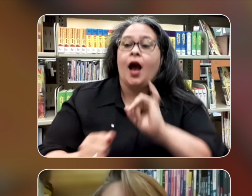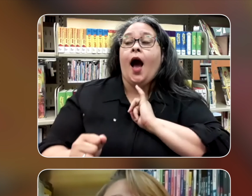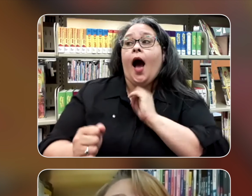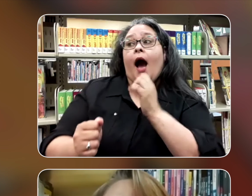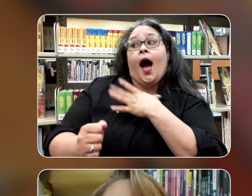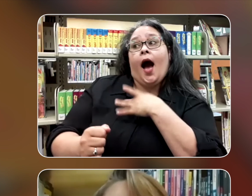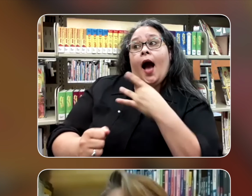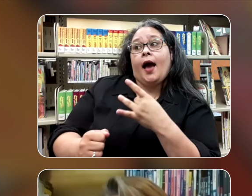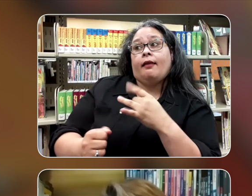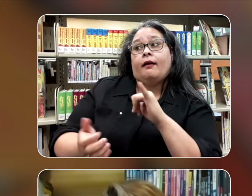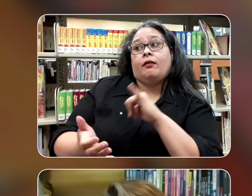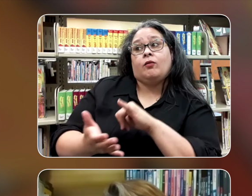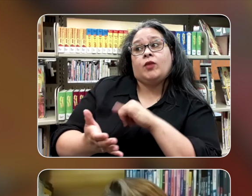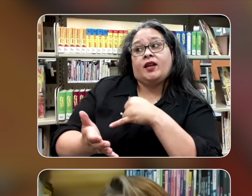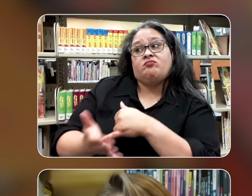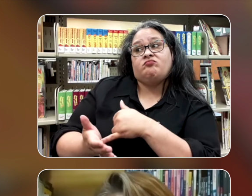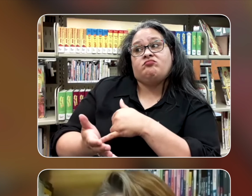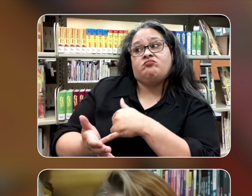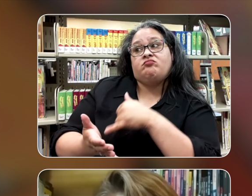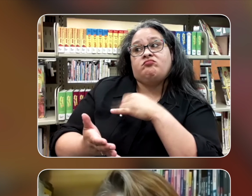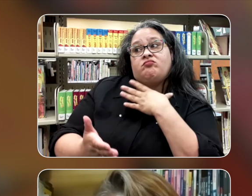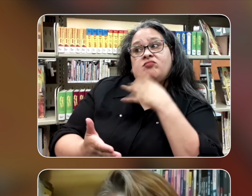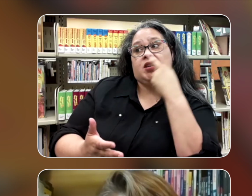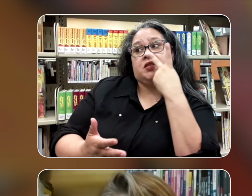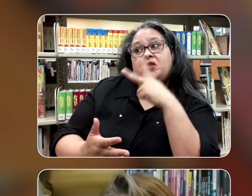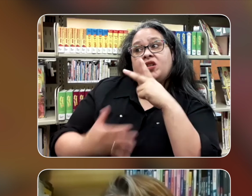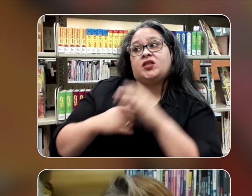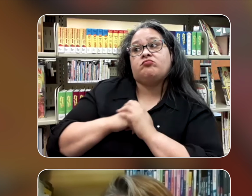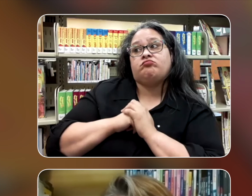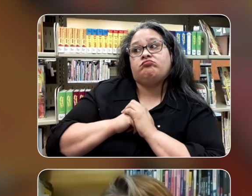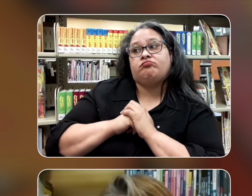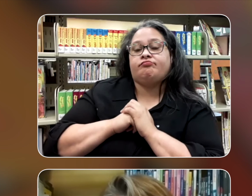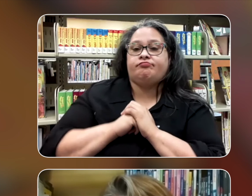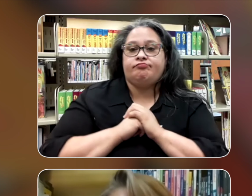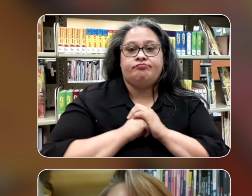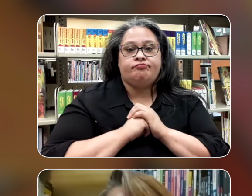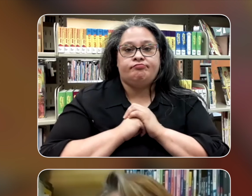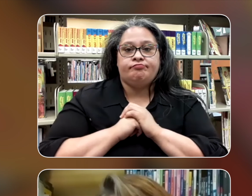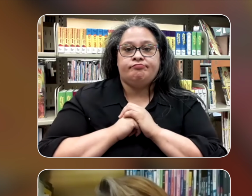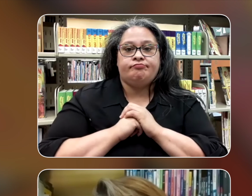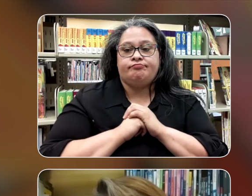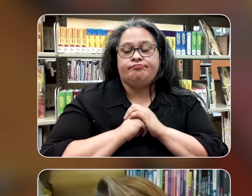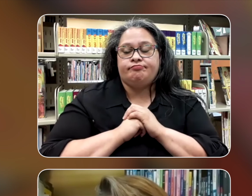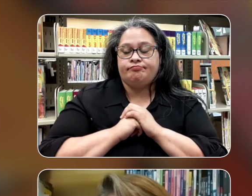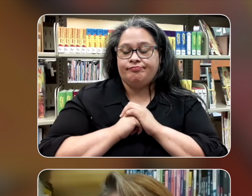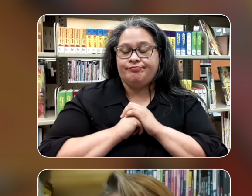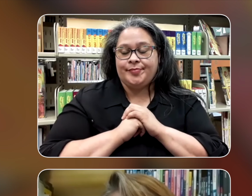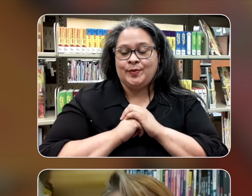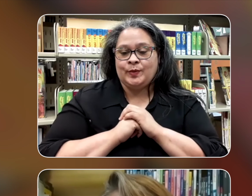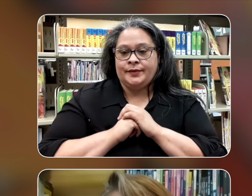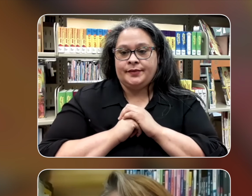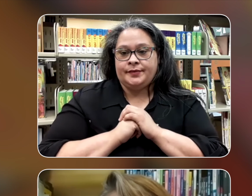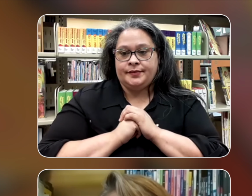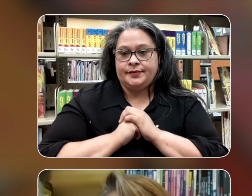McDonald looks. A mi maestra, la señorita Apple, no le gusta como firmo mi